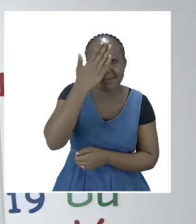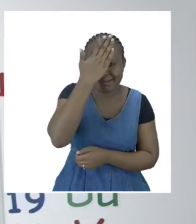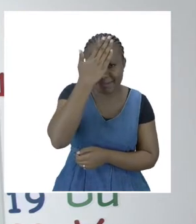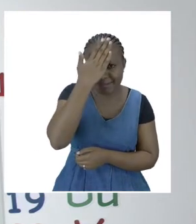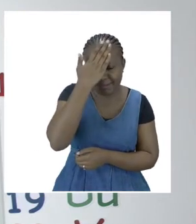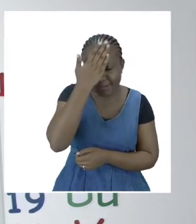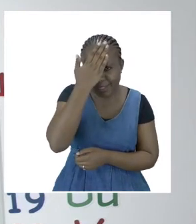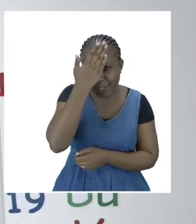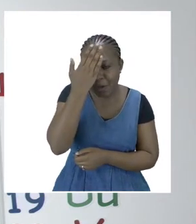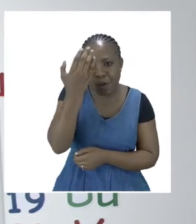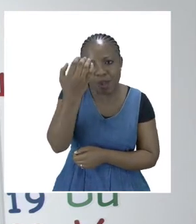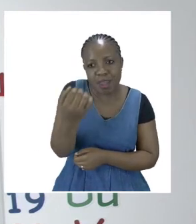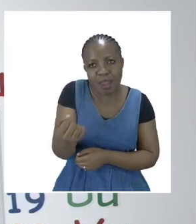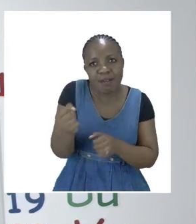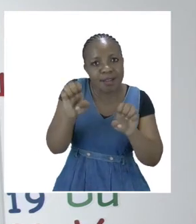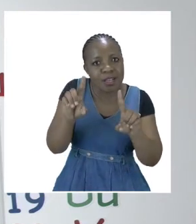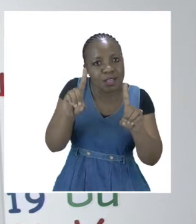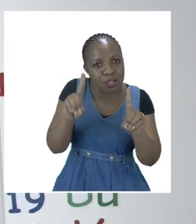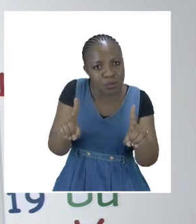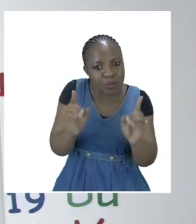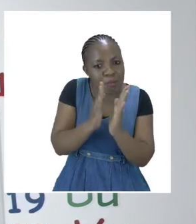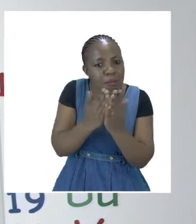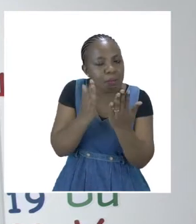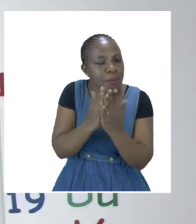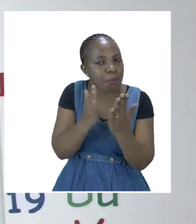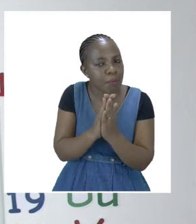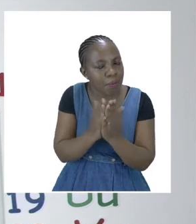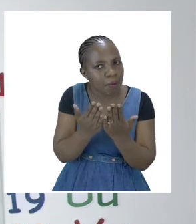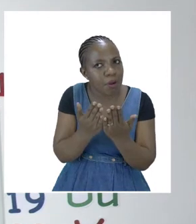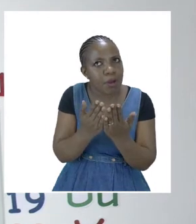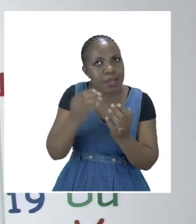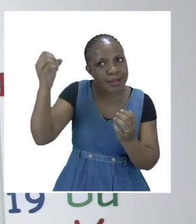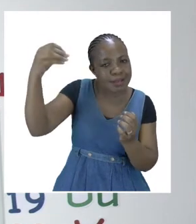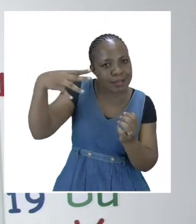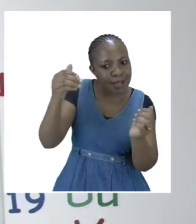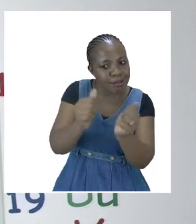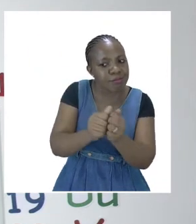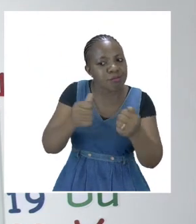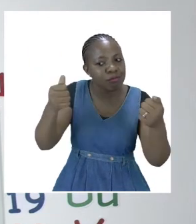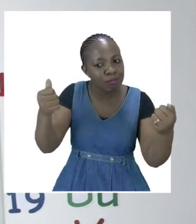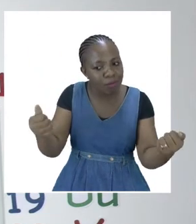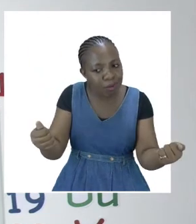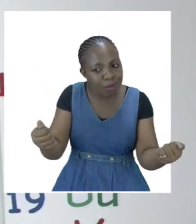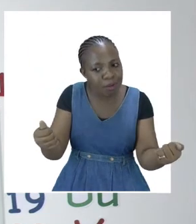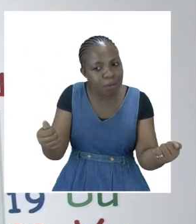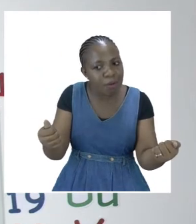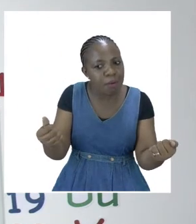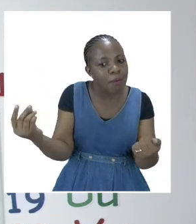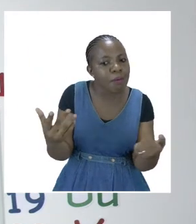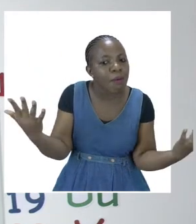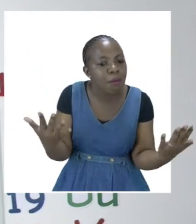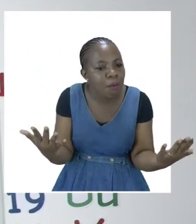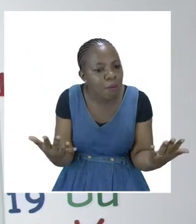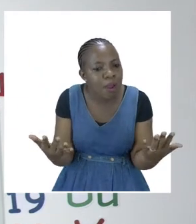booklet in our daily newspaper, street sales, or at your school every Monday